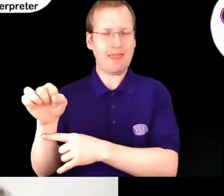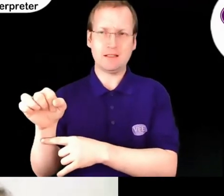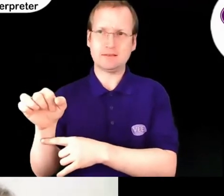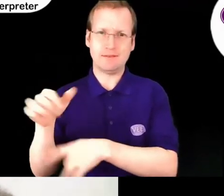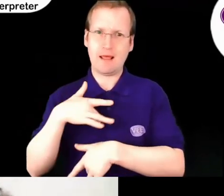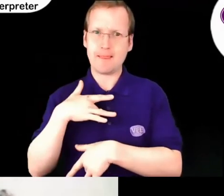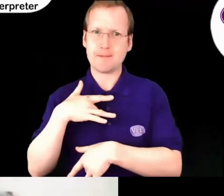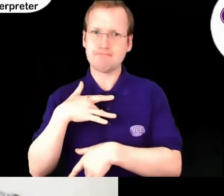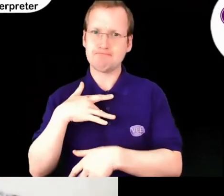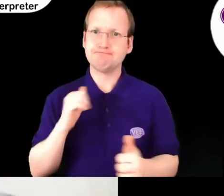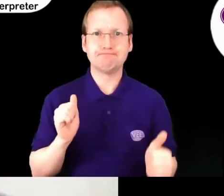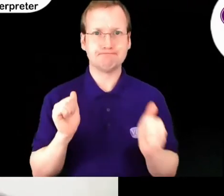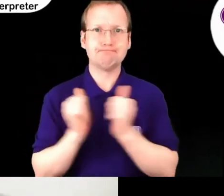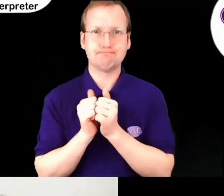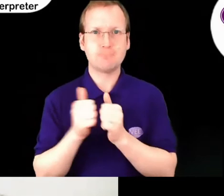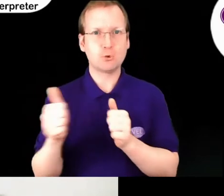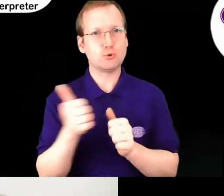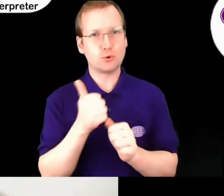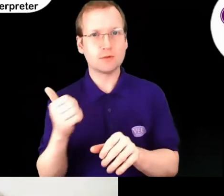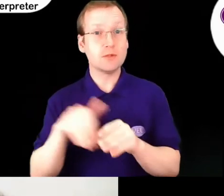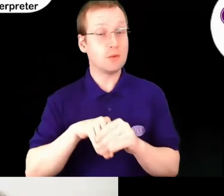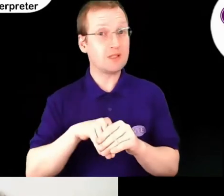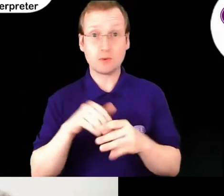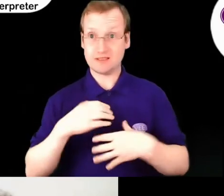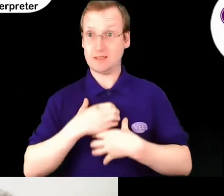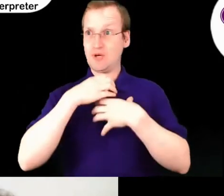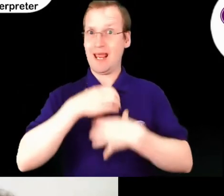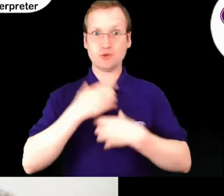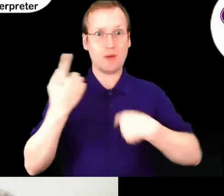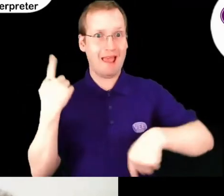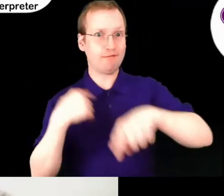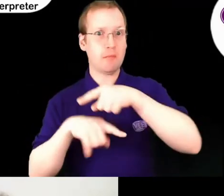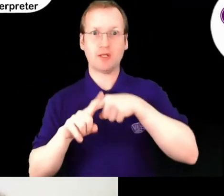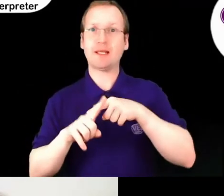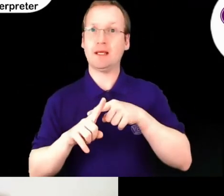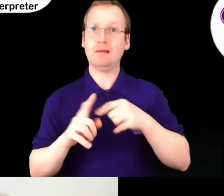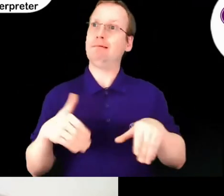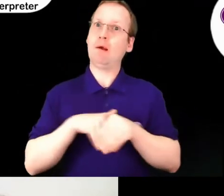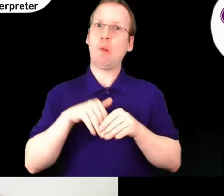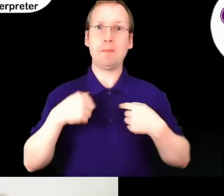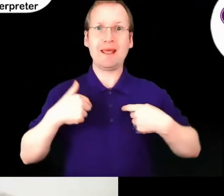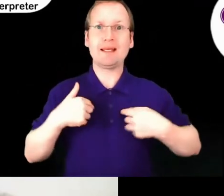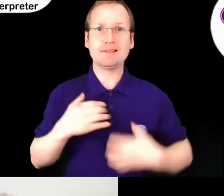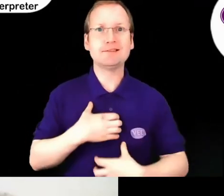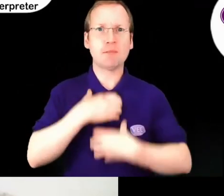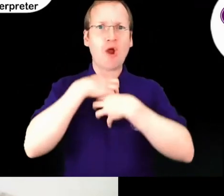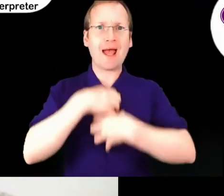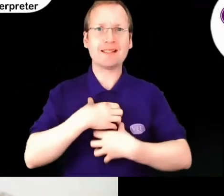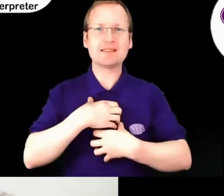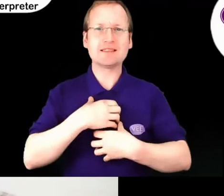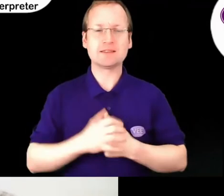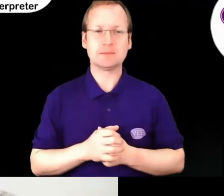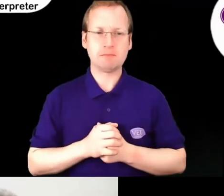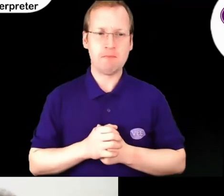should go, which was a big surprise to everybody, including myself. And I had to